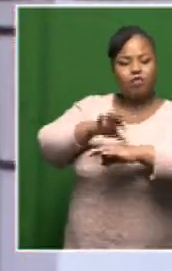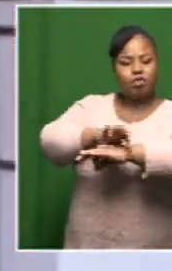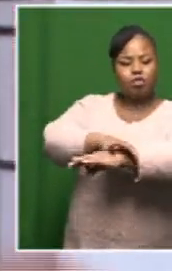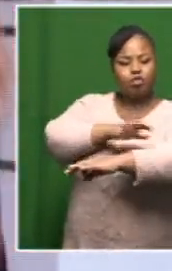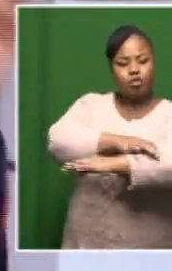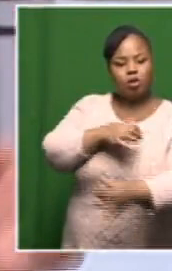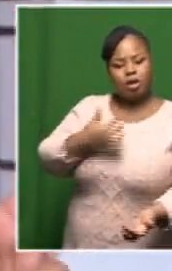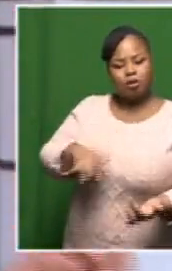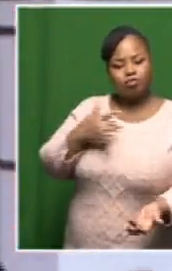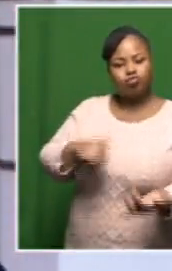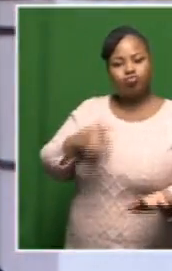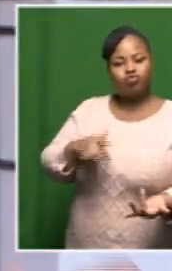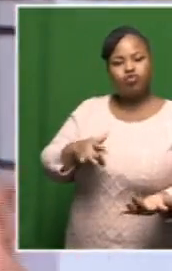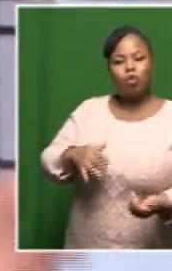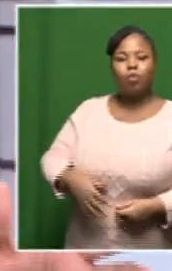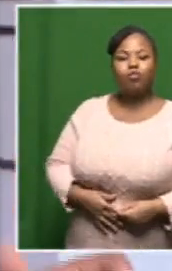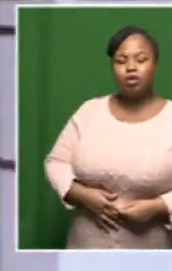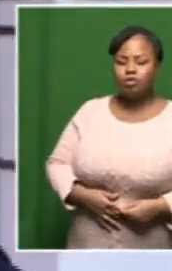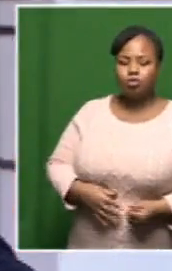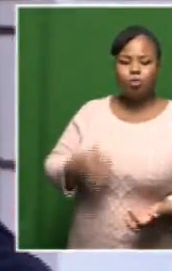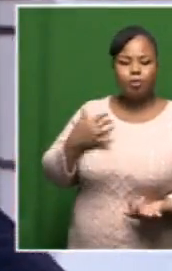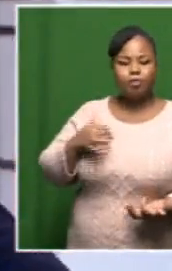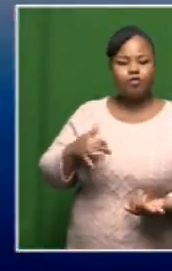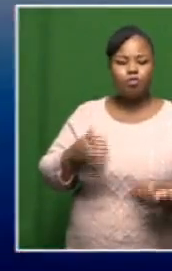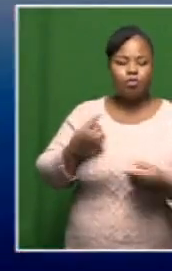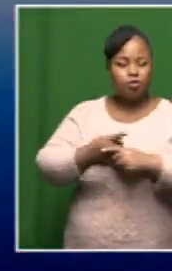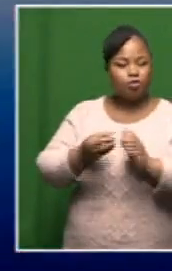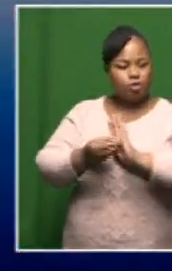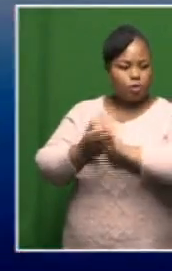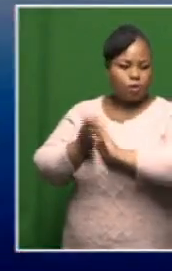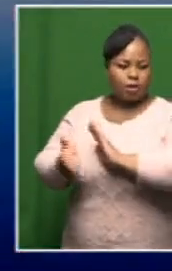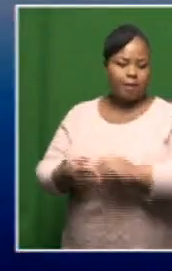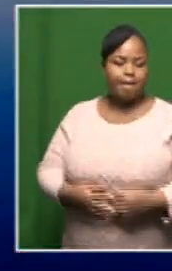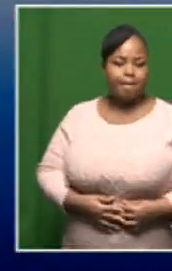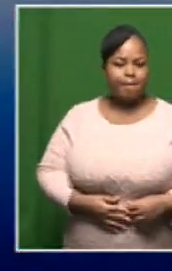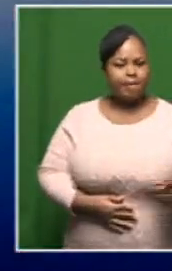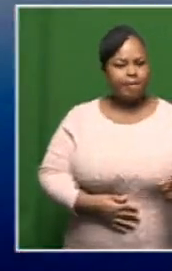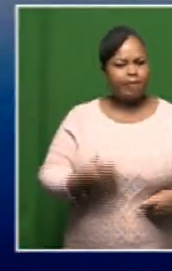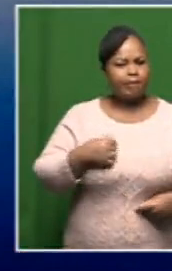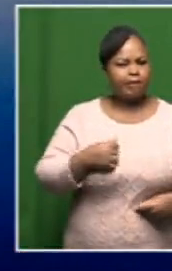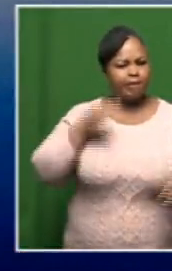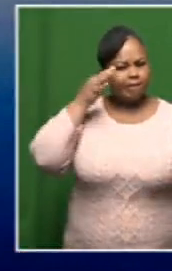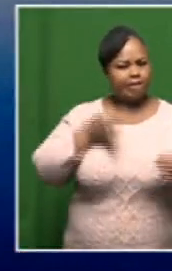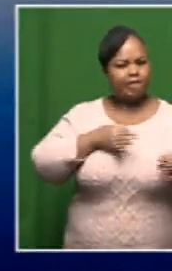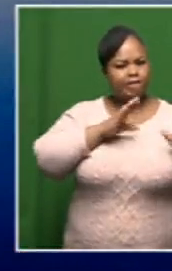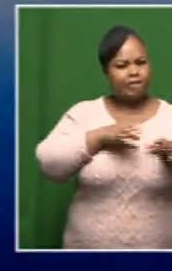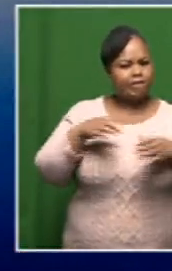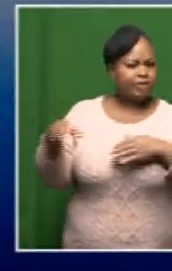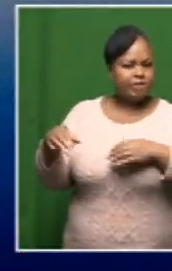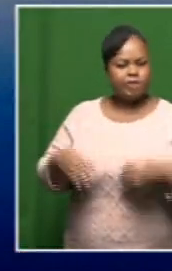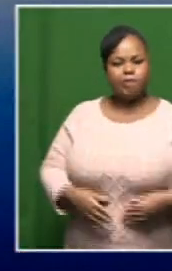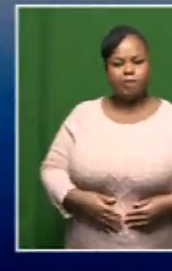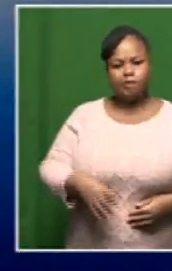a guitar and musician, to record. Yeah. How did you then decide which categories you're going to cover, like